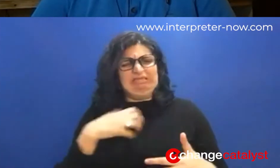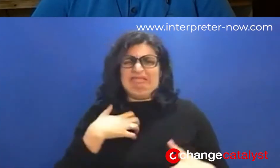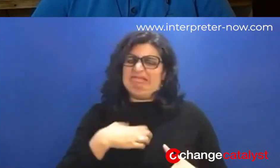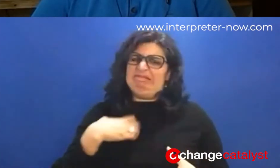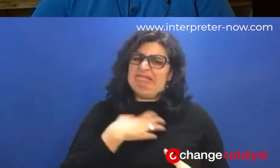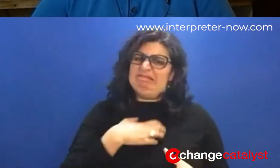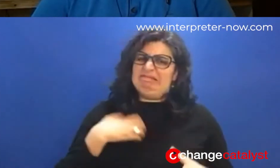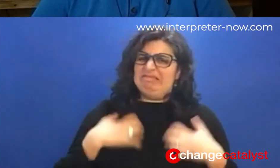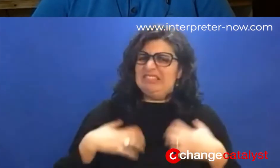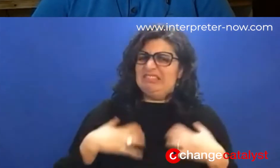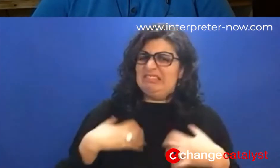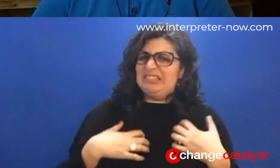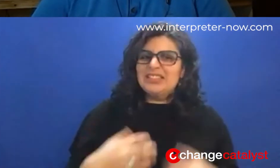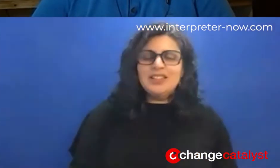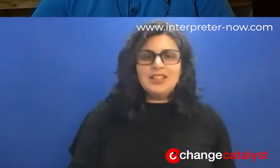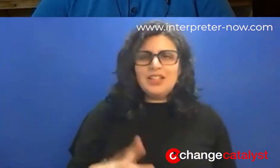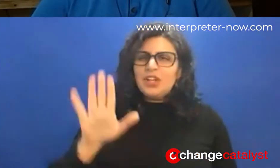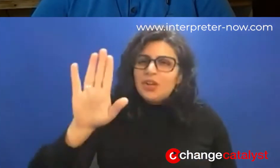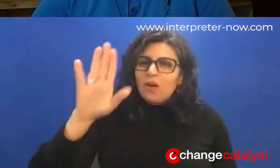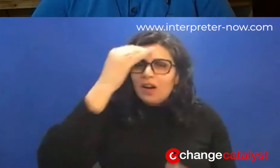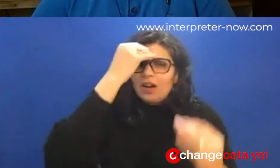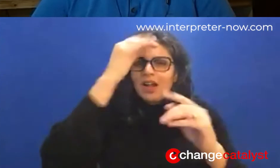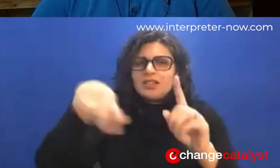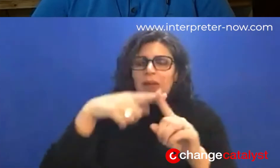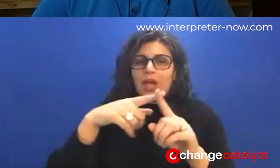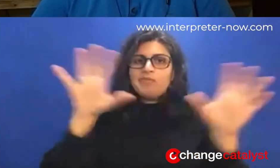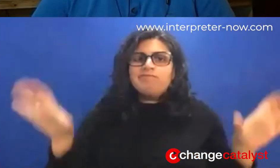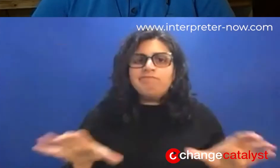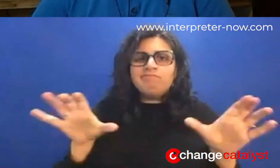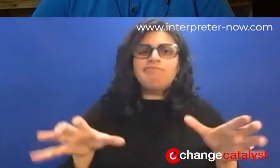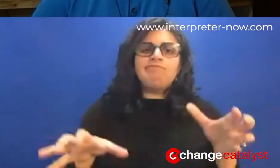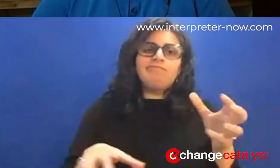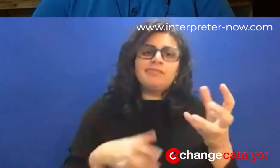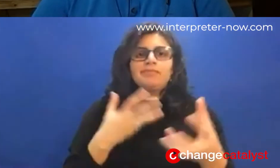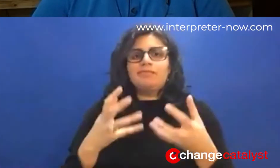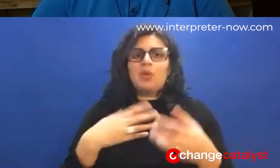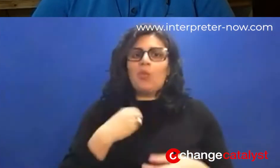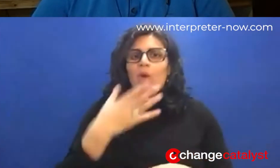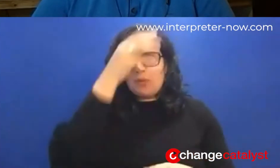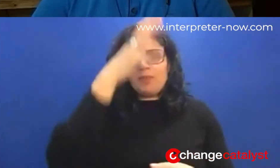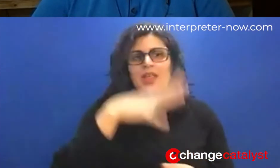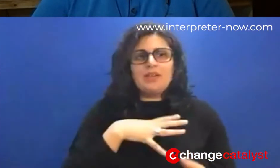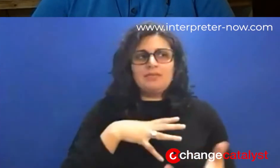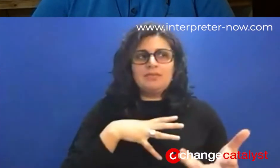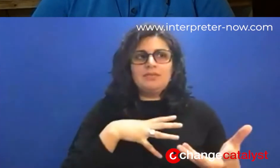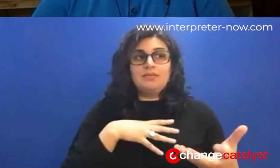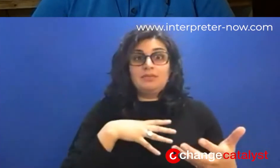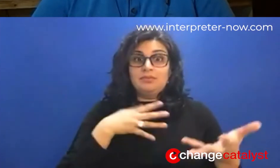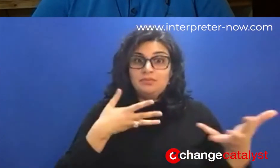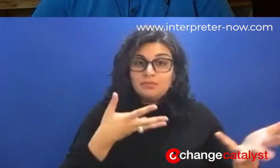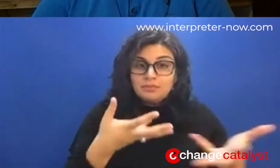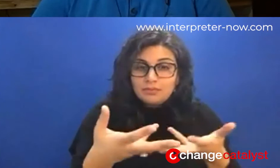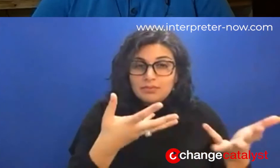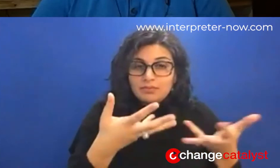them. And what are your thoughts around engaging white men meaningfully and